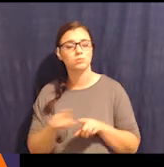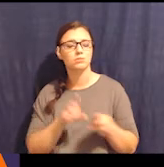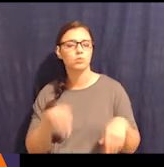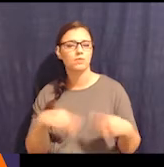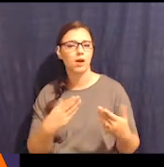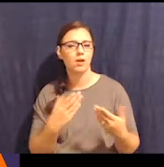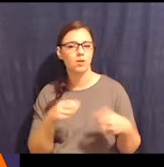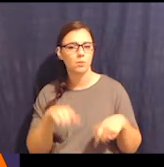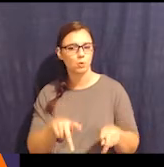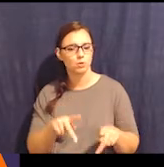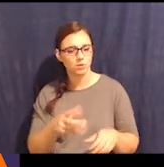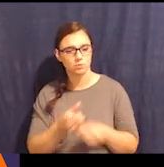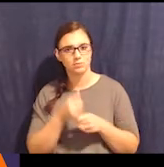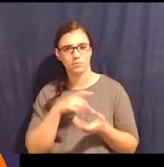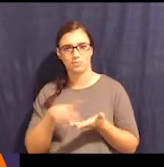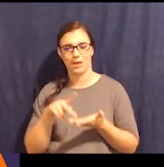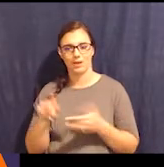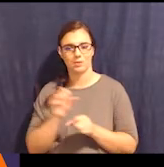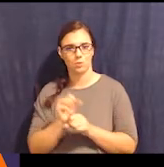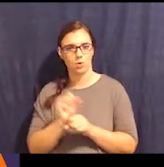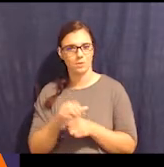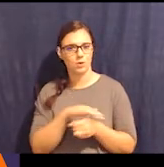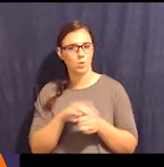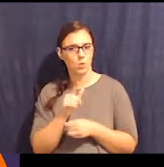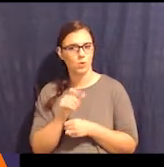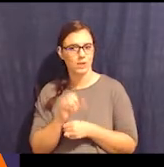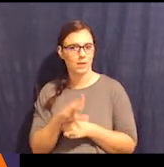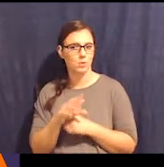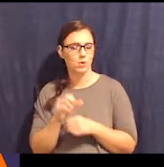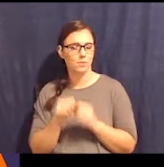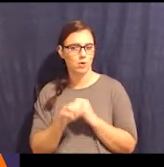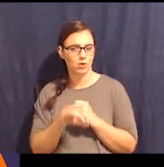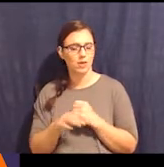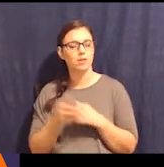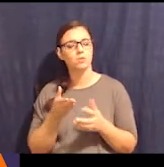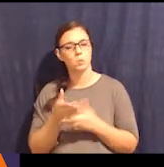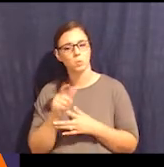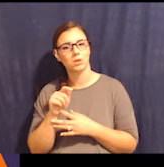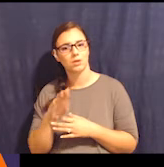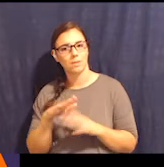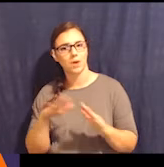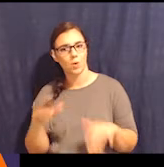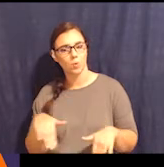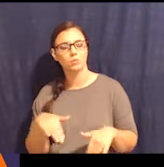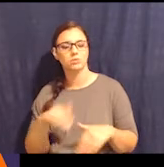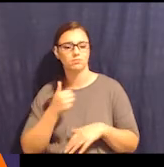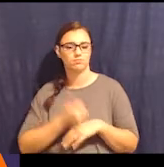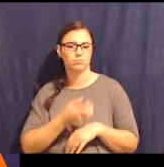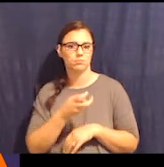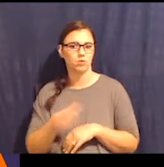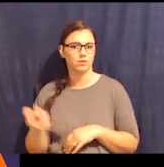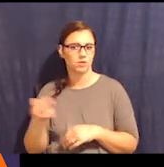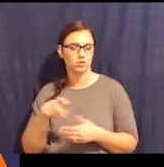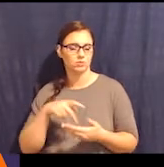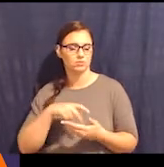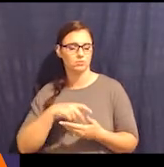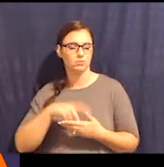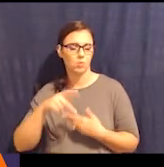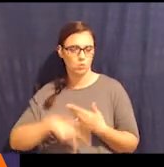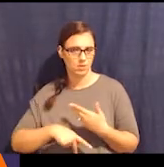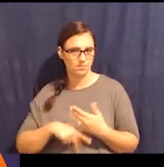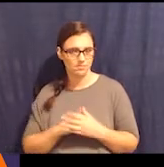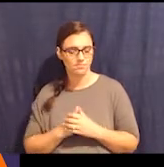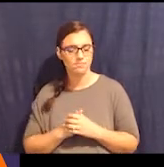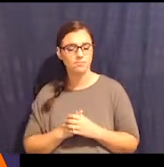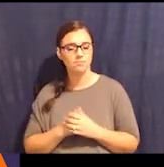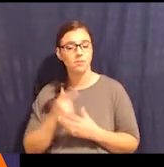market through a clubhouse-created transitional employment program. Clubhouses offer opportunities for members to